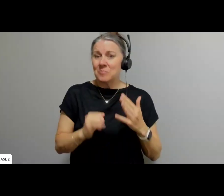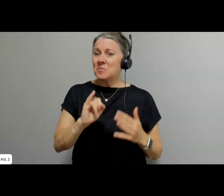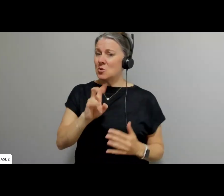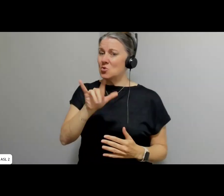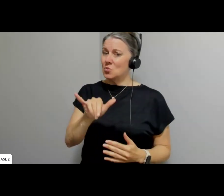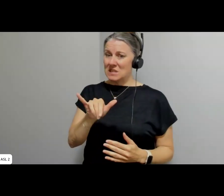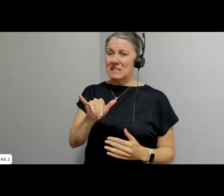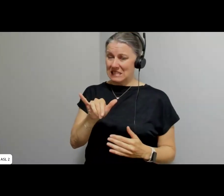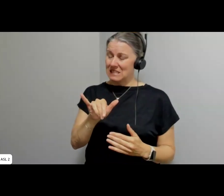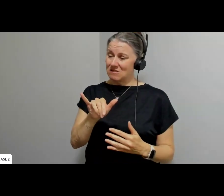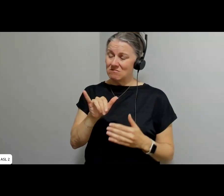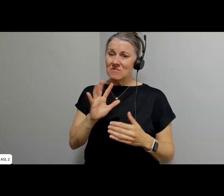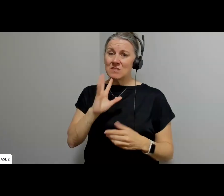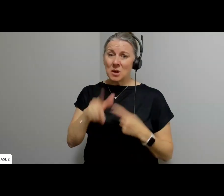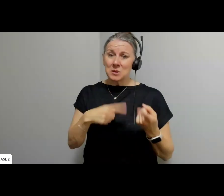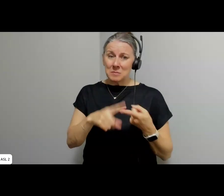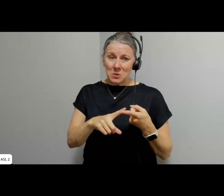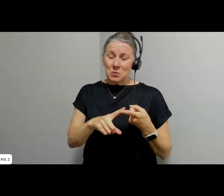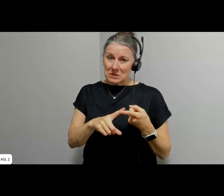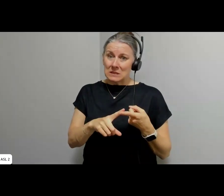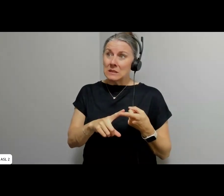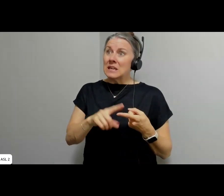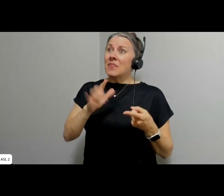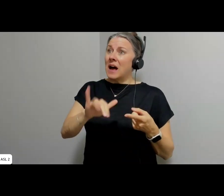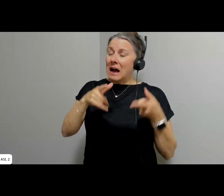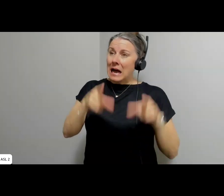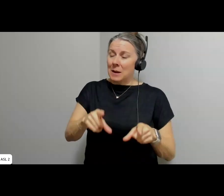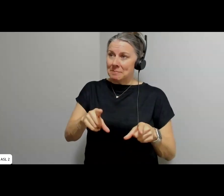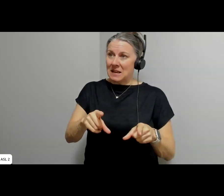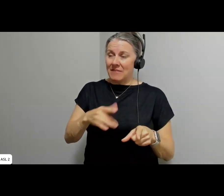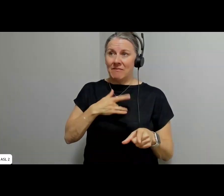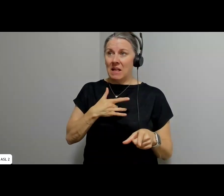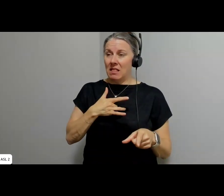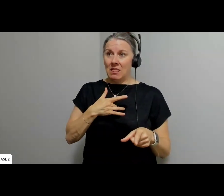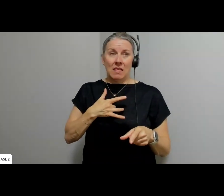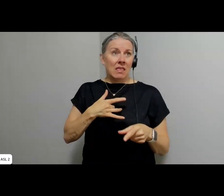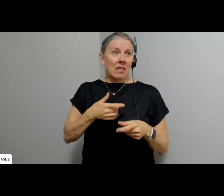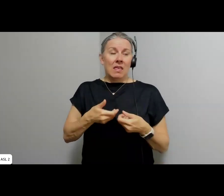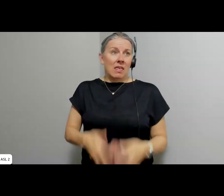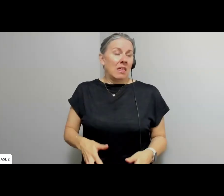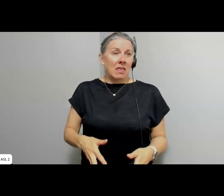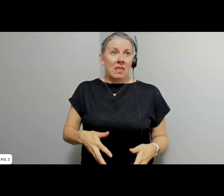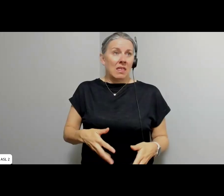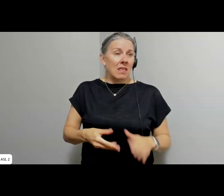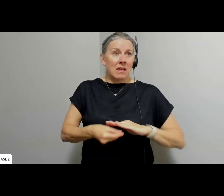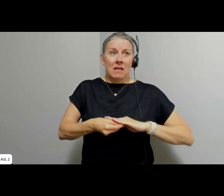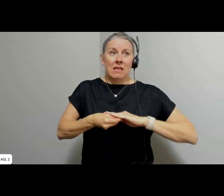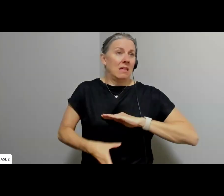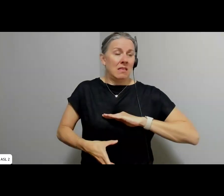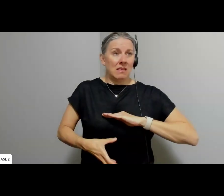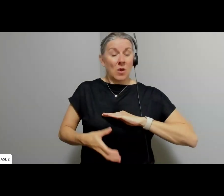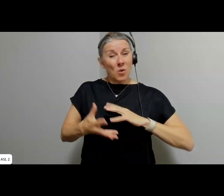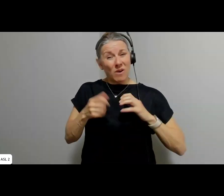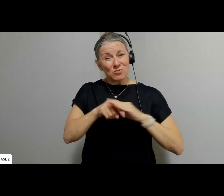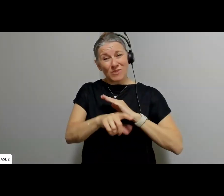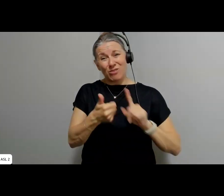about her desire to end her life and her plans to do so. And it was